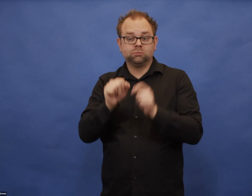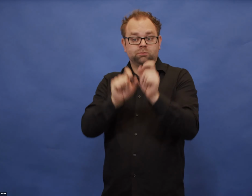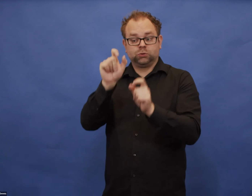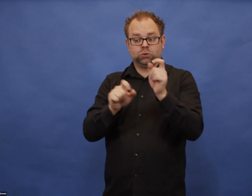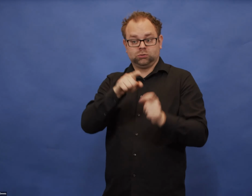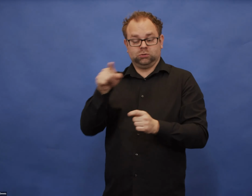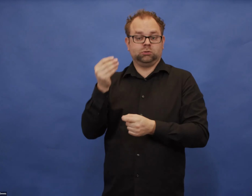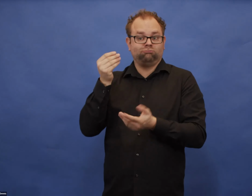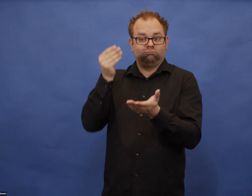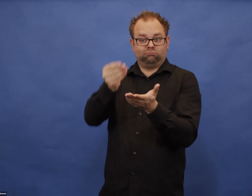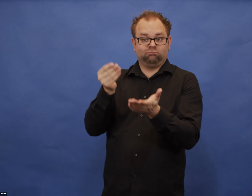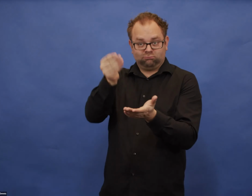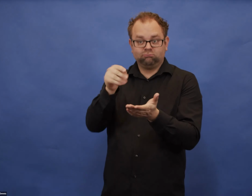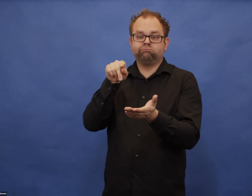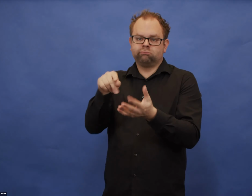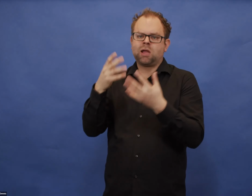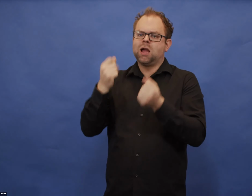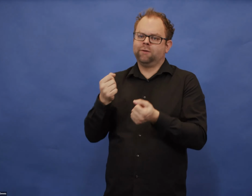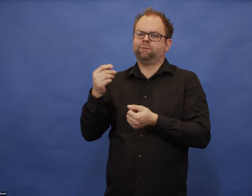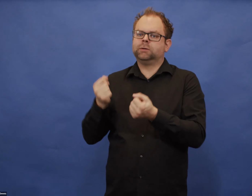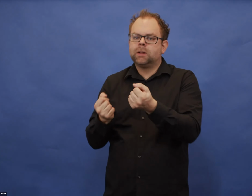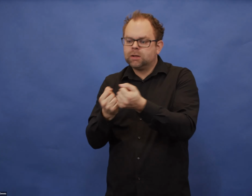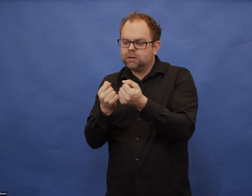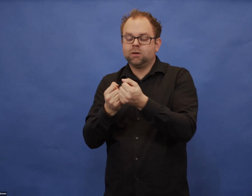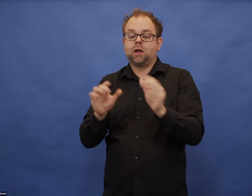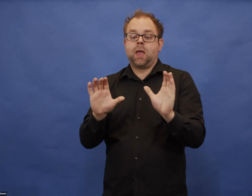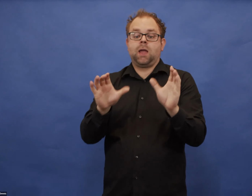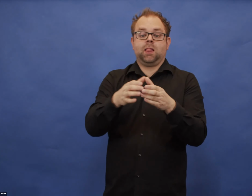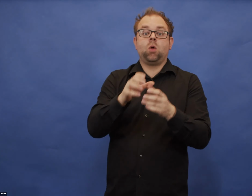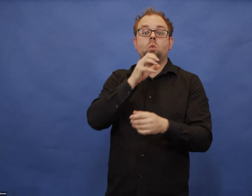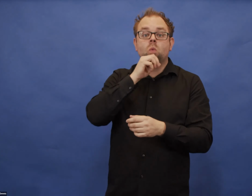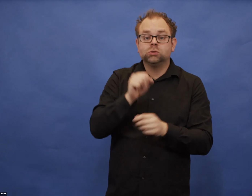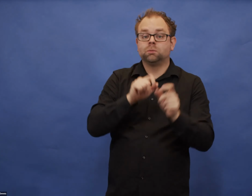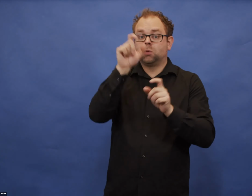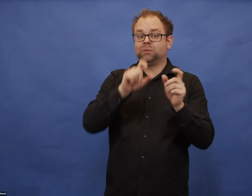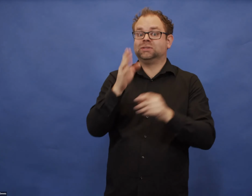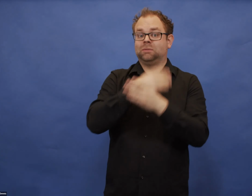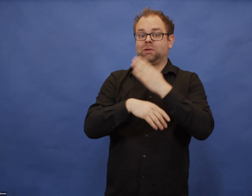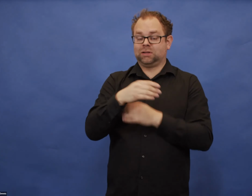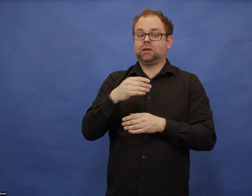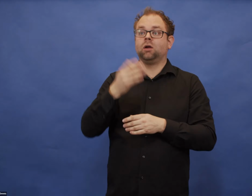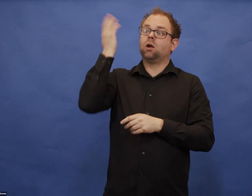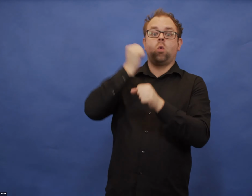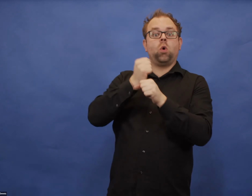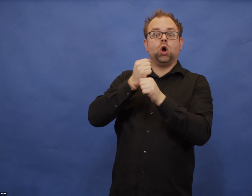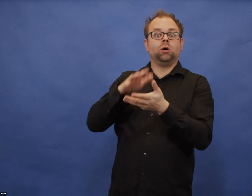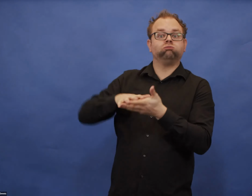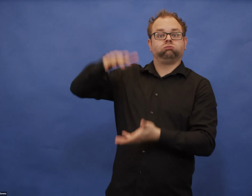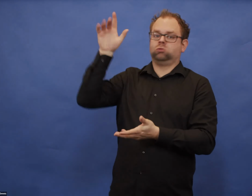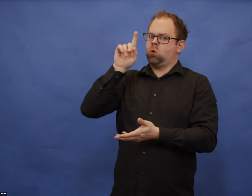represent organizations of persons with disabilities, and I'm going to just highlight the key